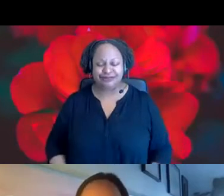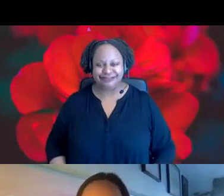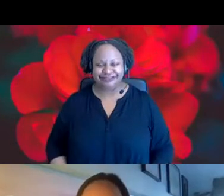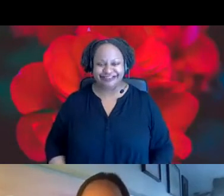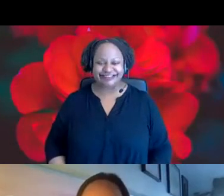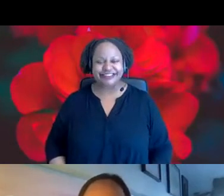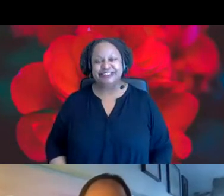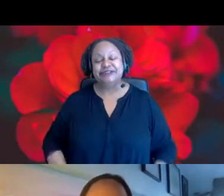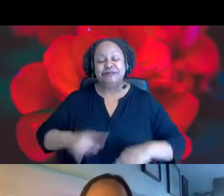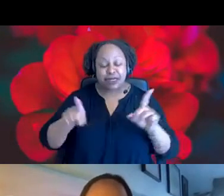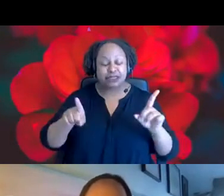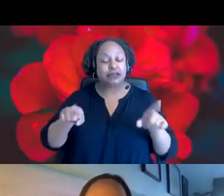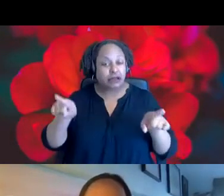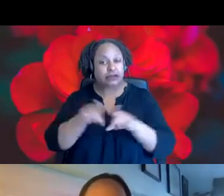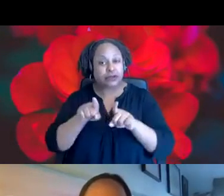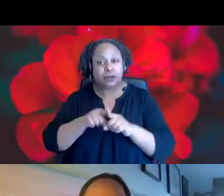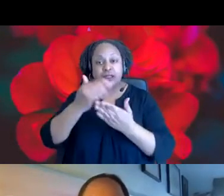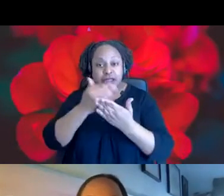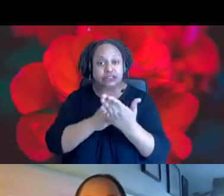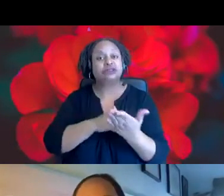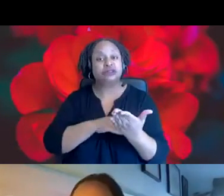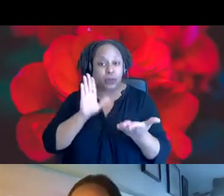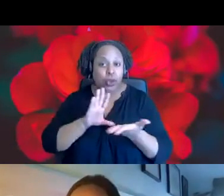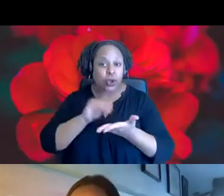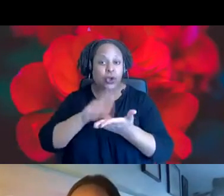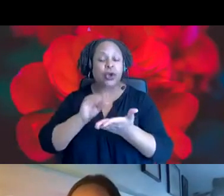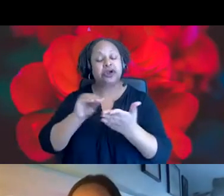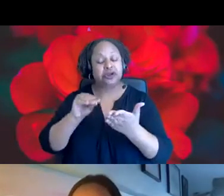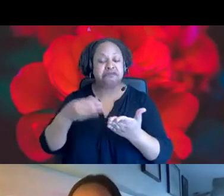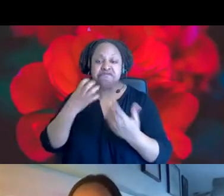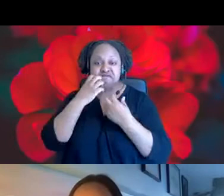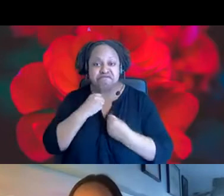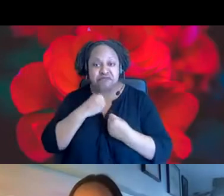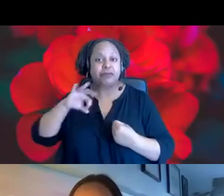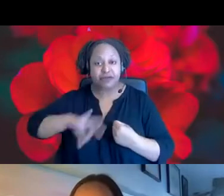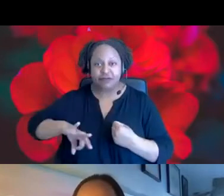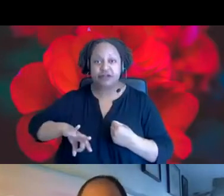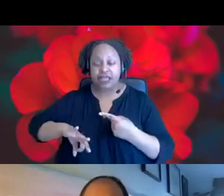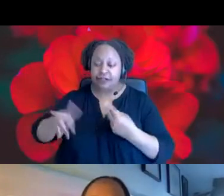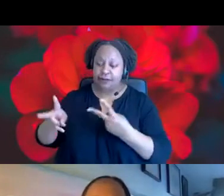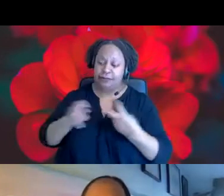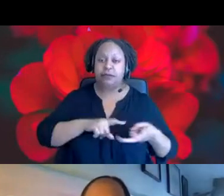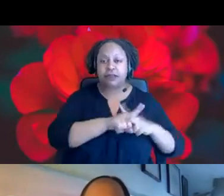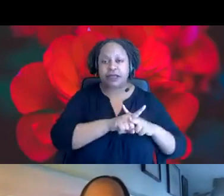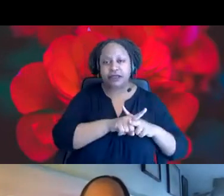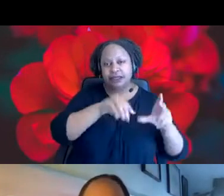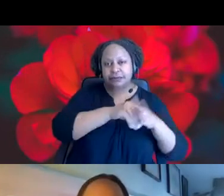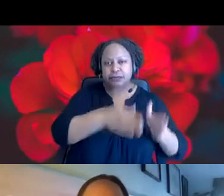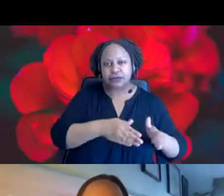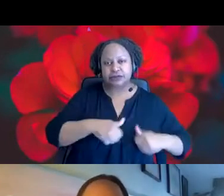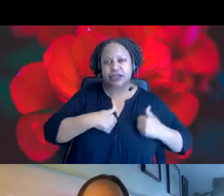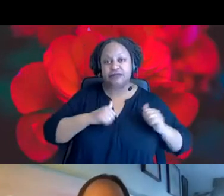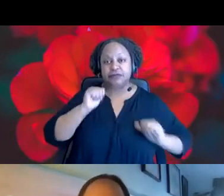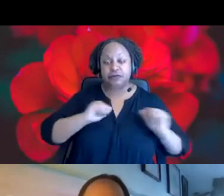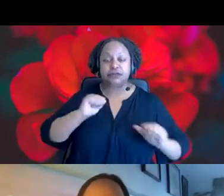but there are also lessons to be learned which are valuable, which I can take forward into live performance when we can do that again. As a member of